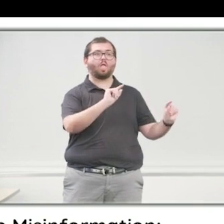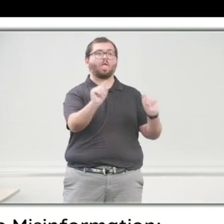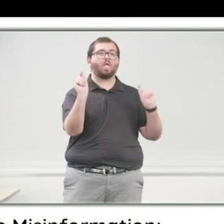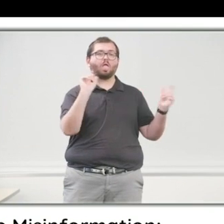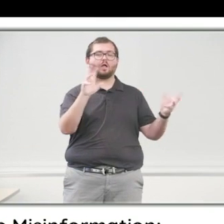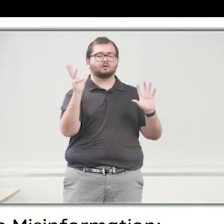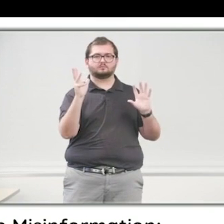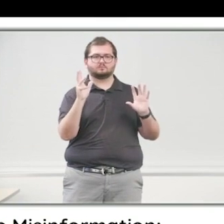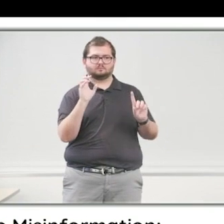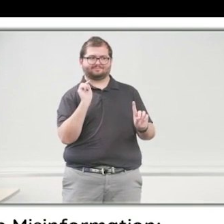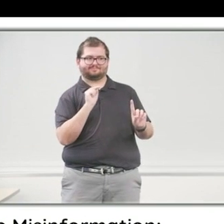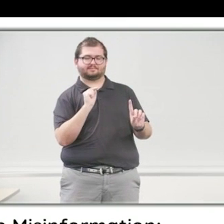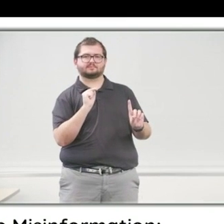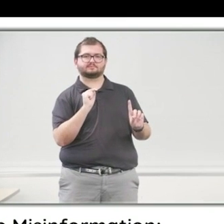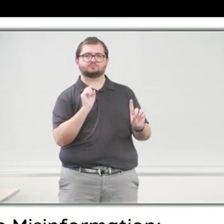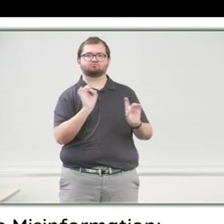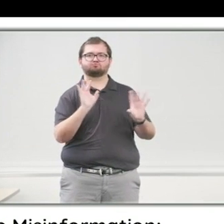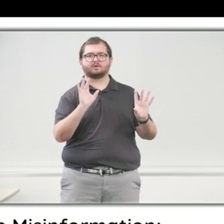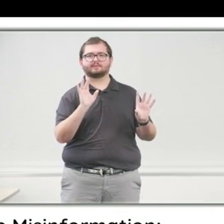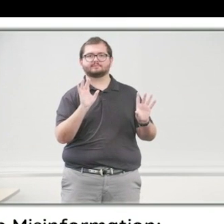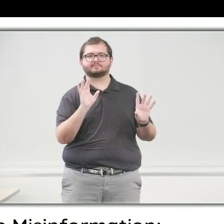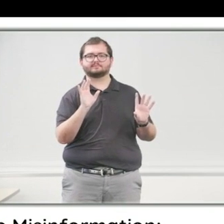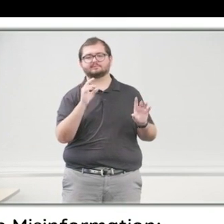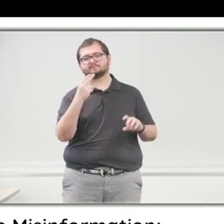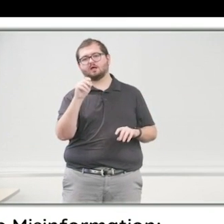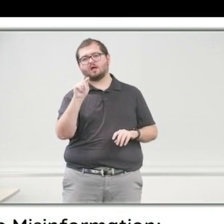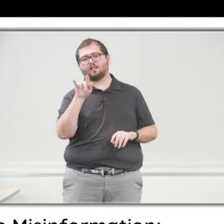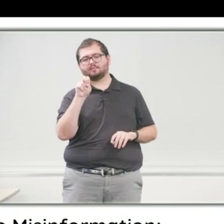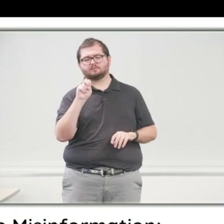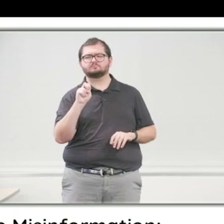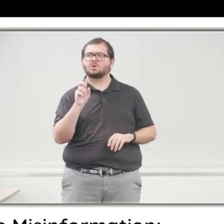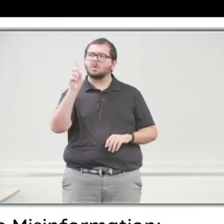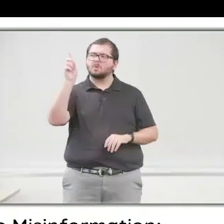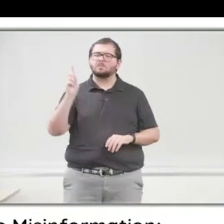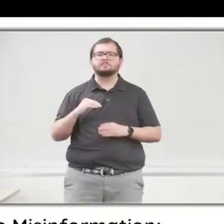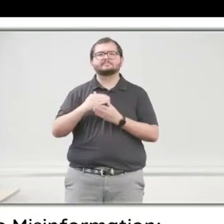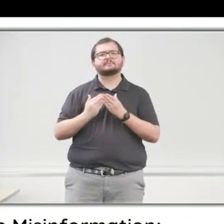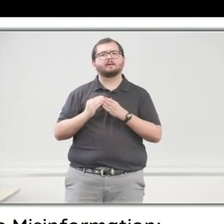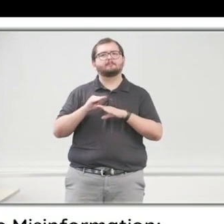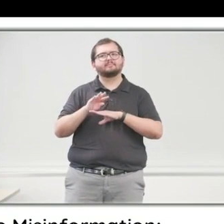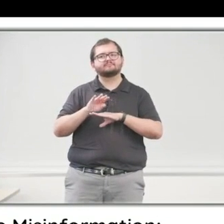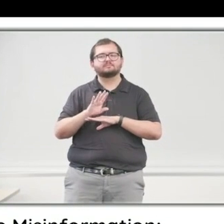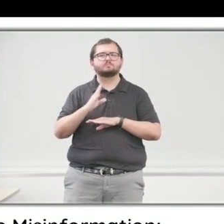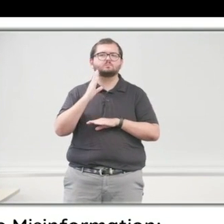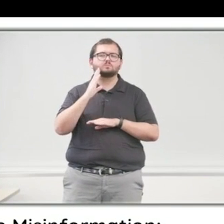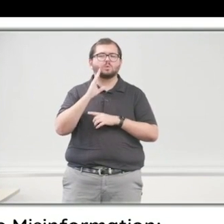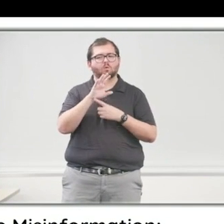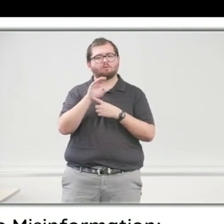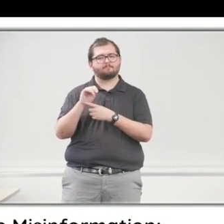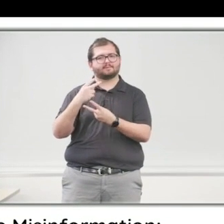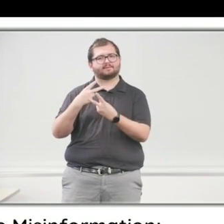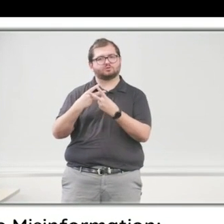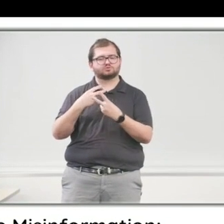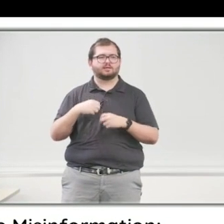hotline. So you definitely can, I mean, there's some tips in here where you can add company hashtags and hashtag